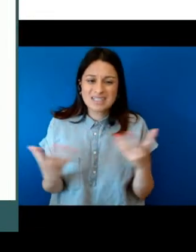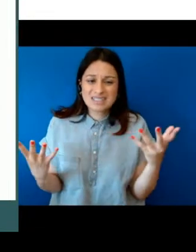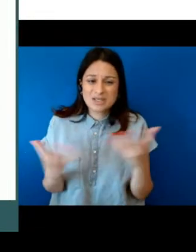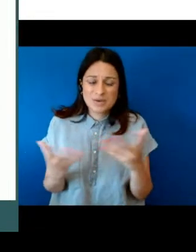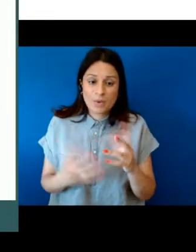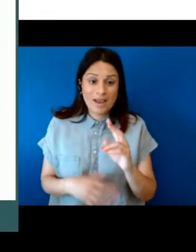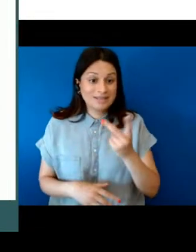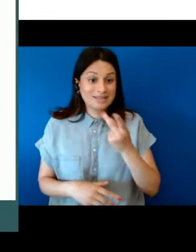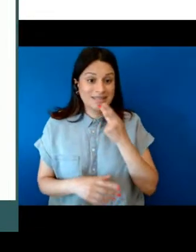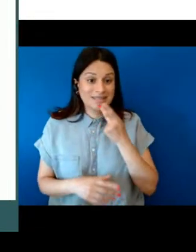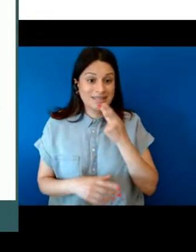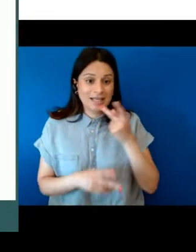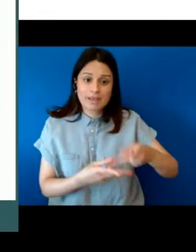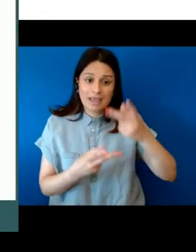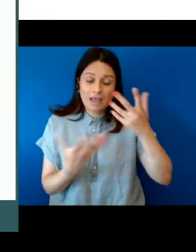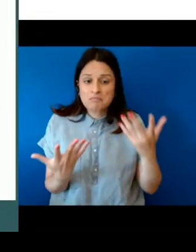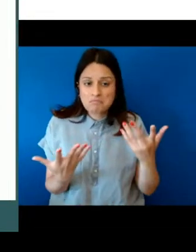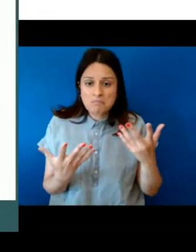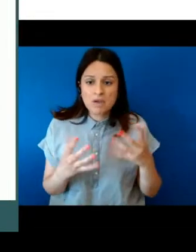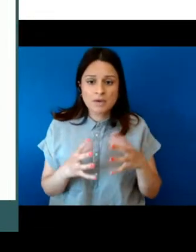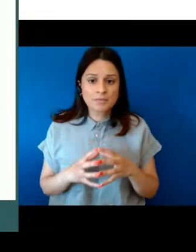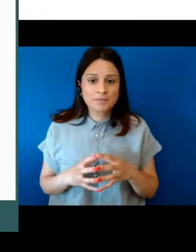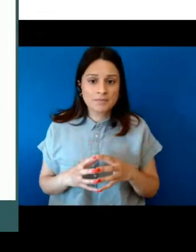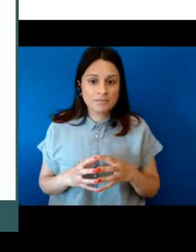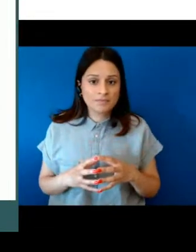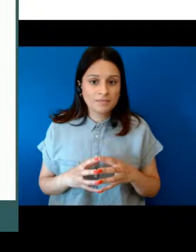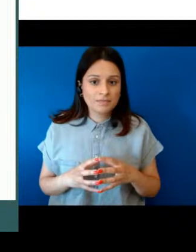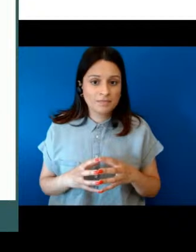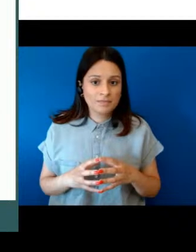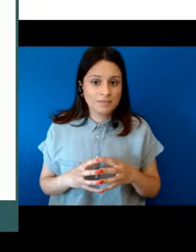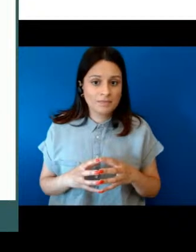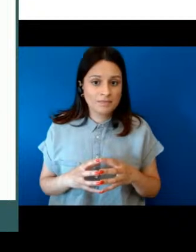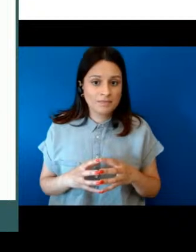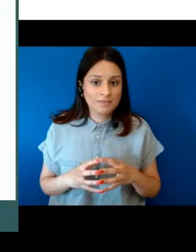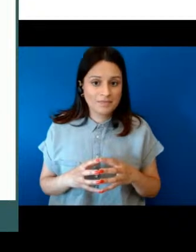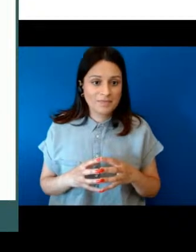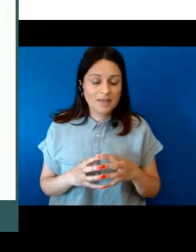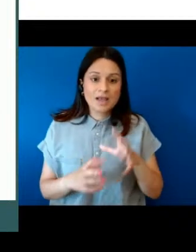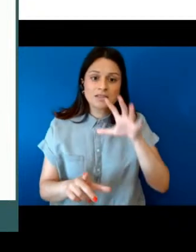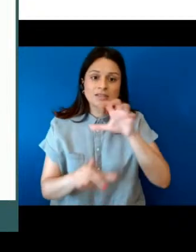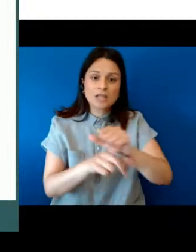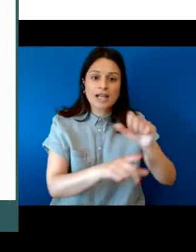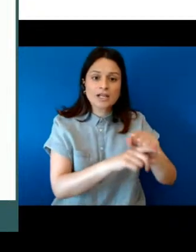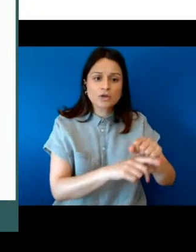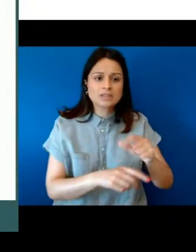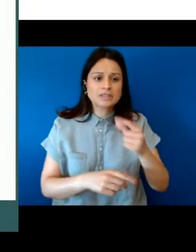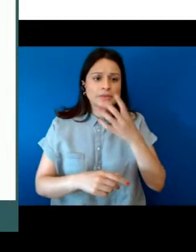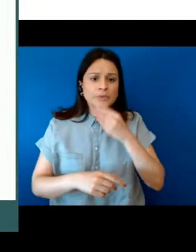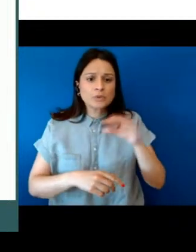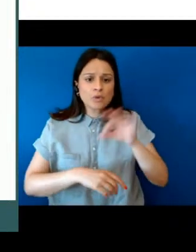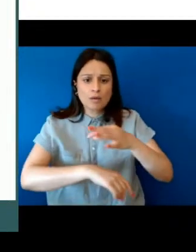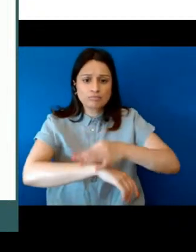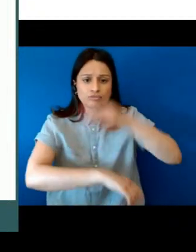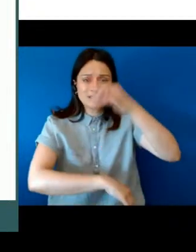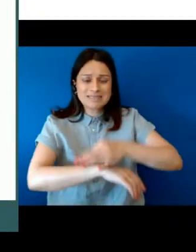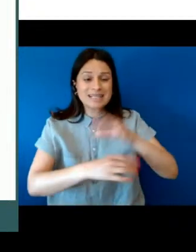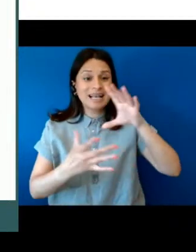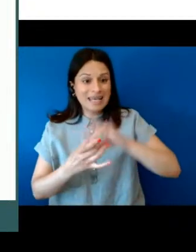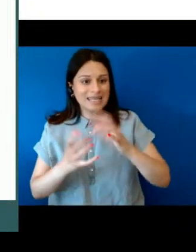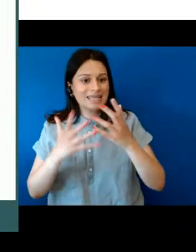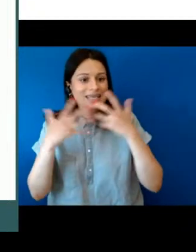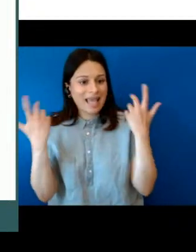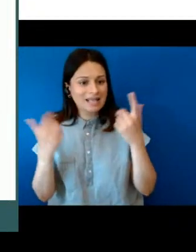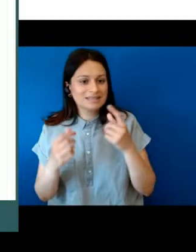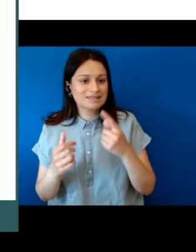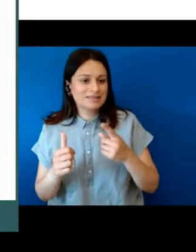as the diagnostic of choice, is a skin prick test using the cat allergen. But as